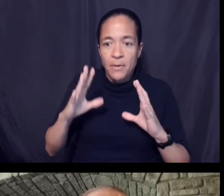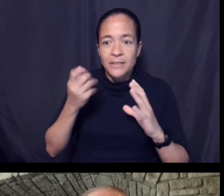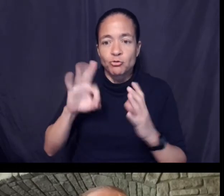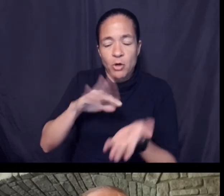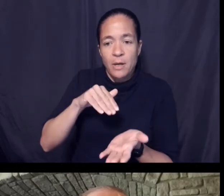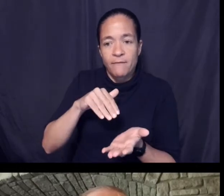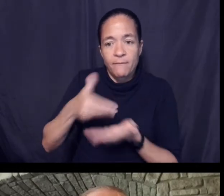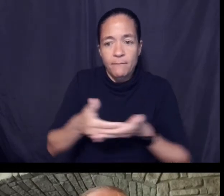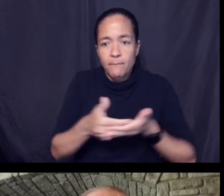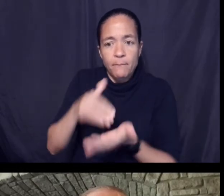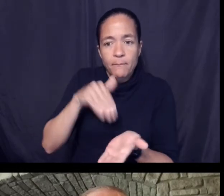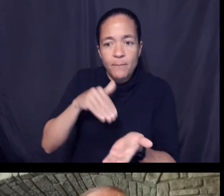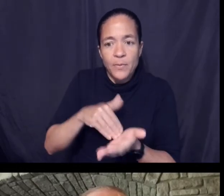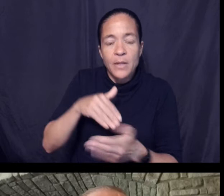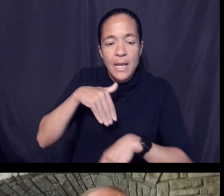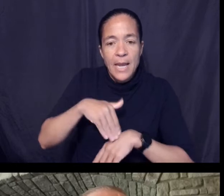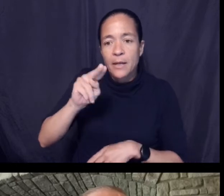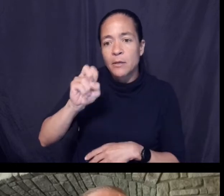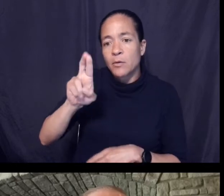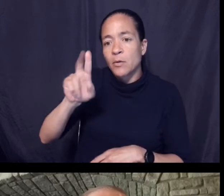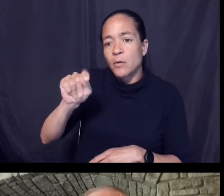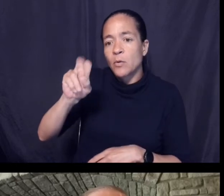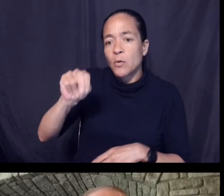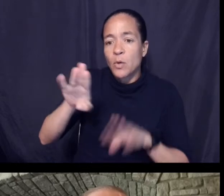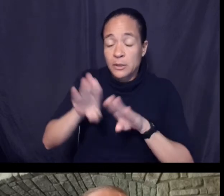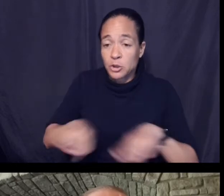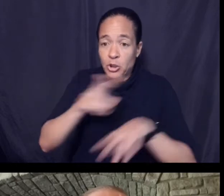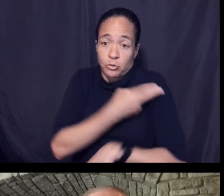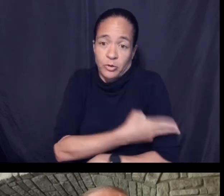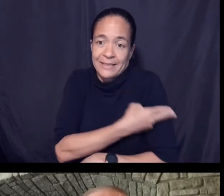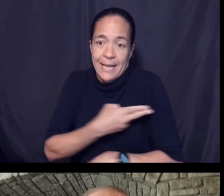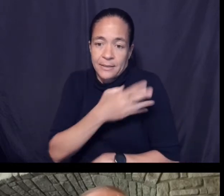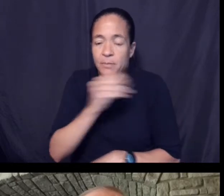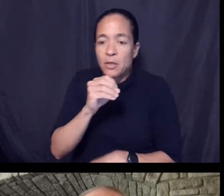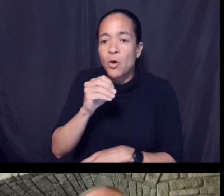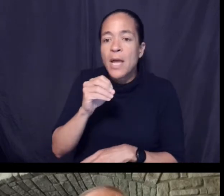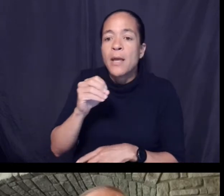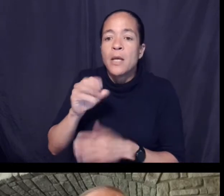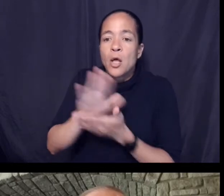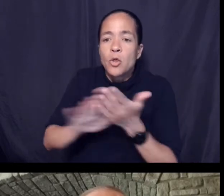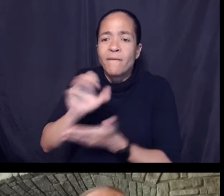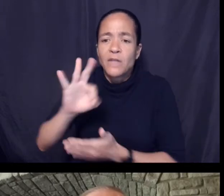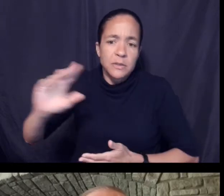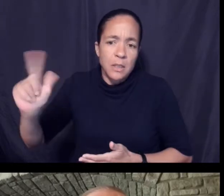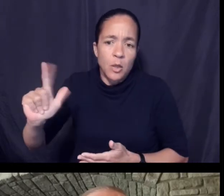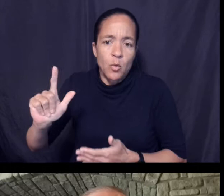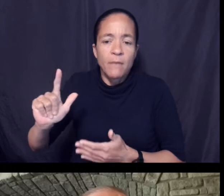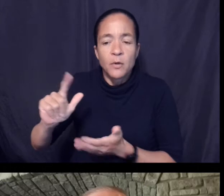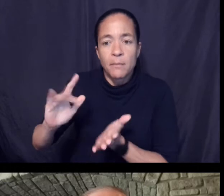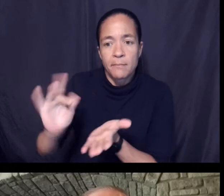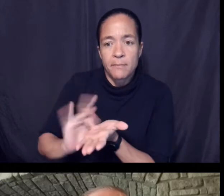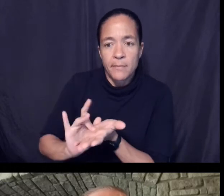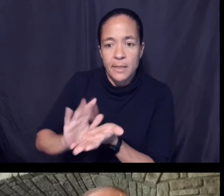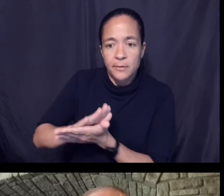professor of pediatrics and international pediatrics at Norton Children's Hospital and the University of Louisville School of Medicine.